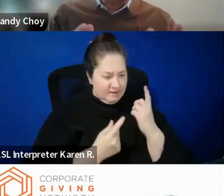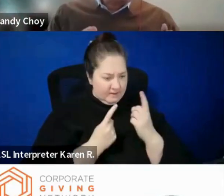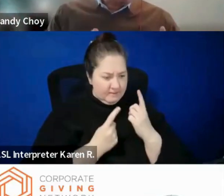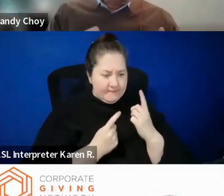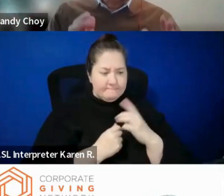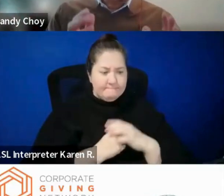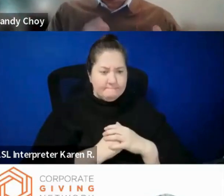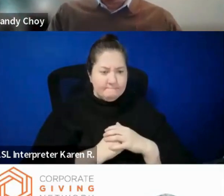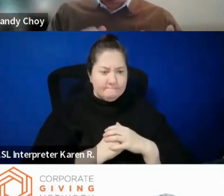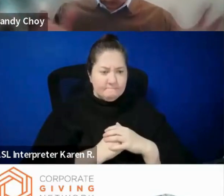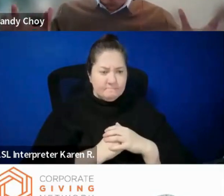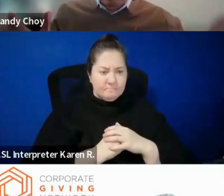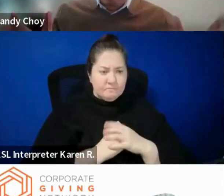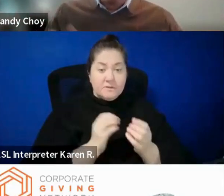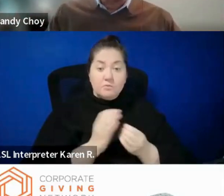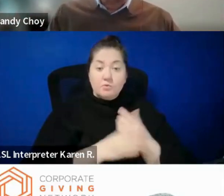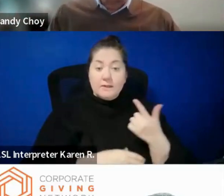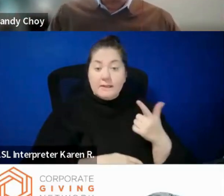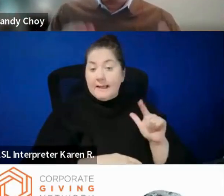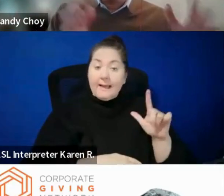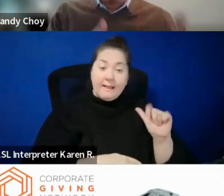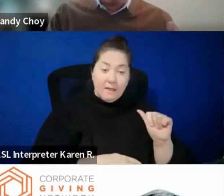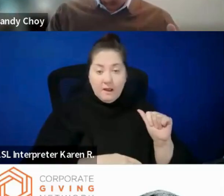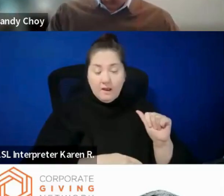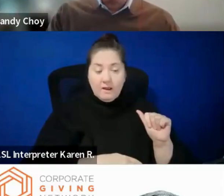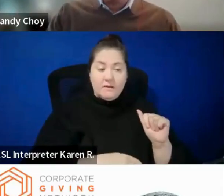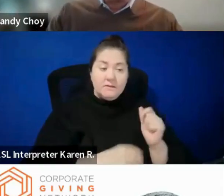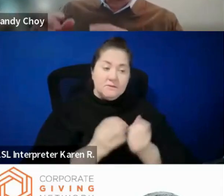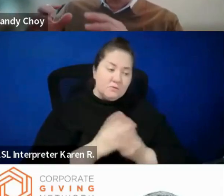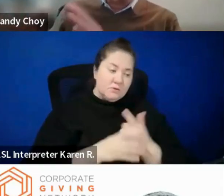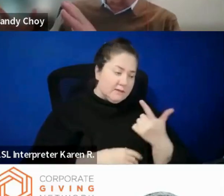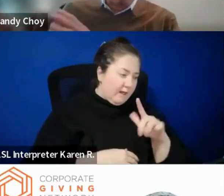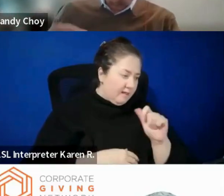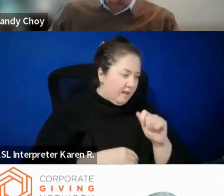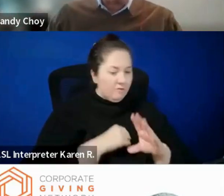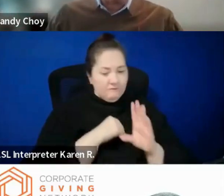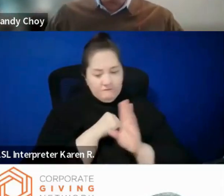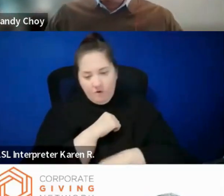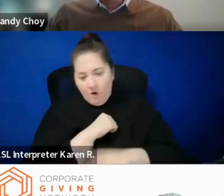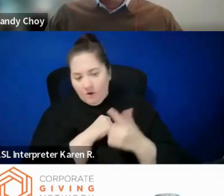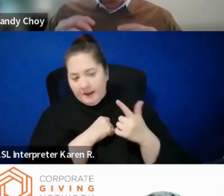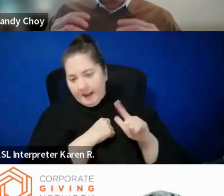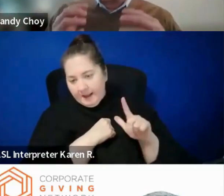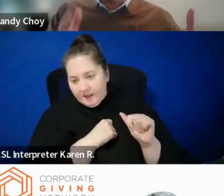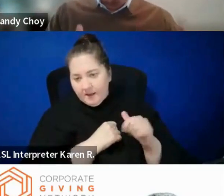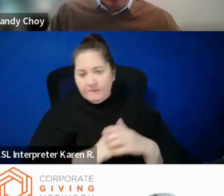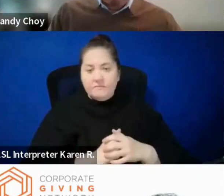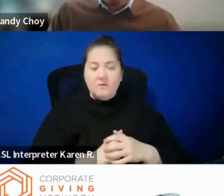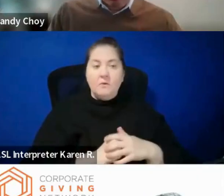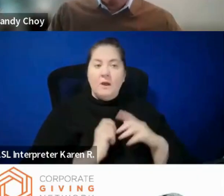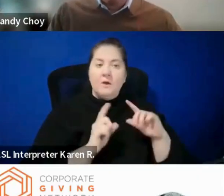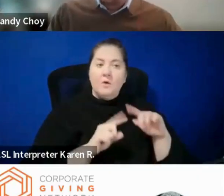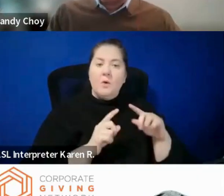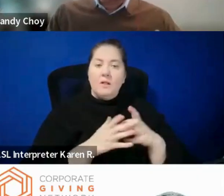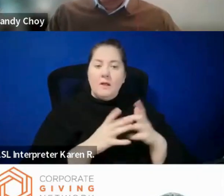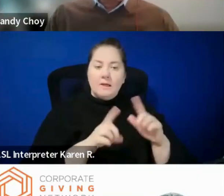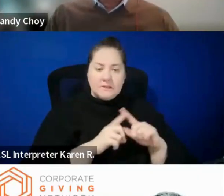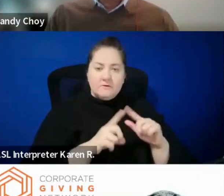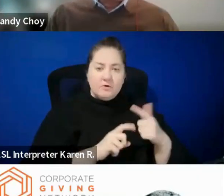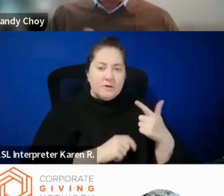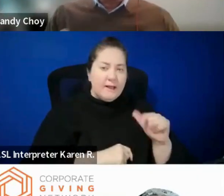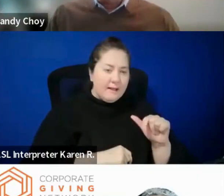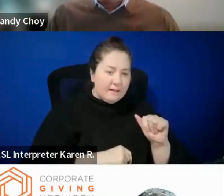is spring gala season. There's spring gala season. There's fall gala season. So I go to a lot of galas